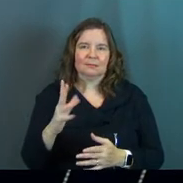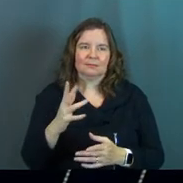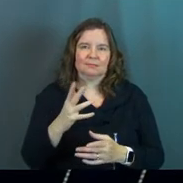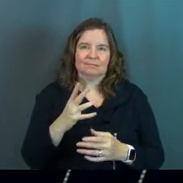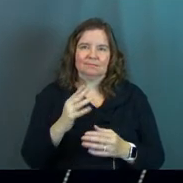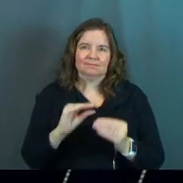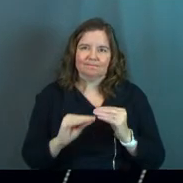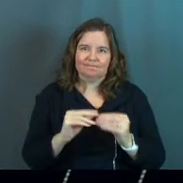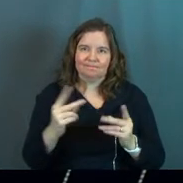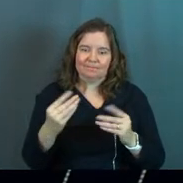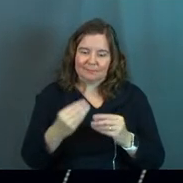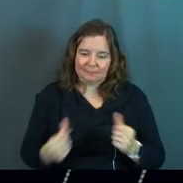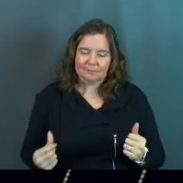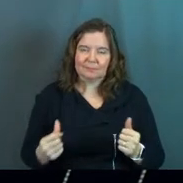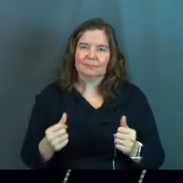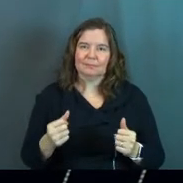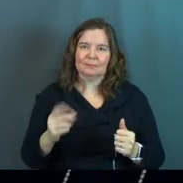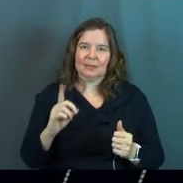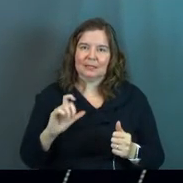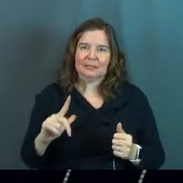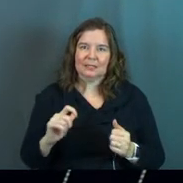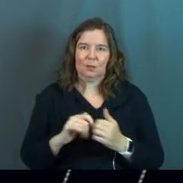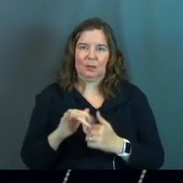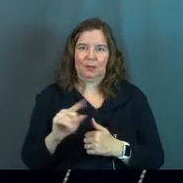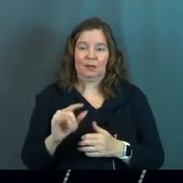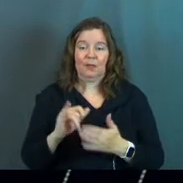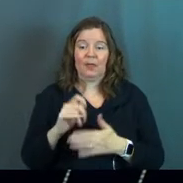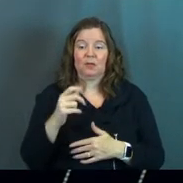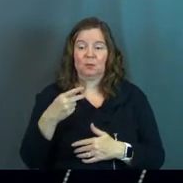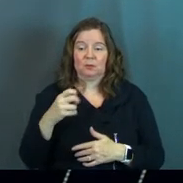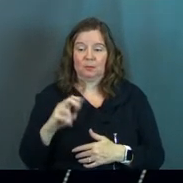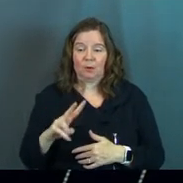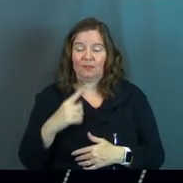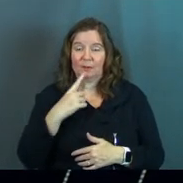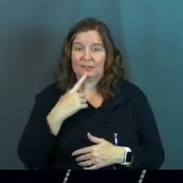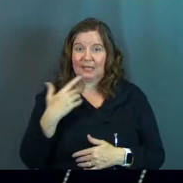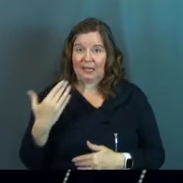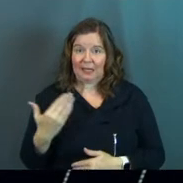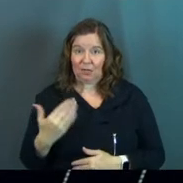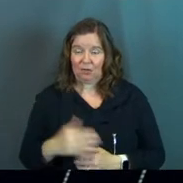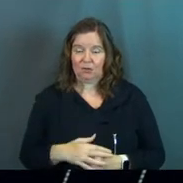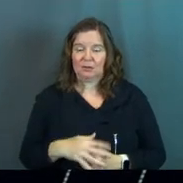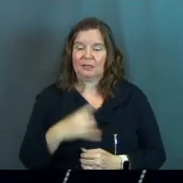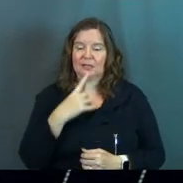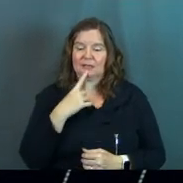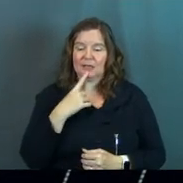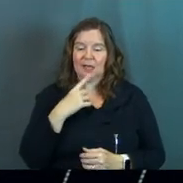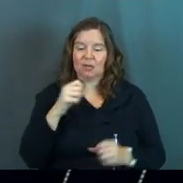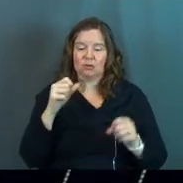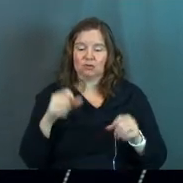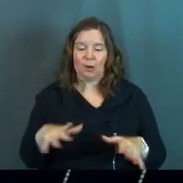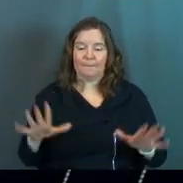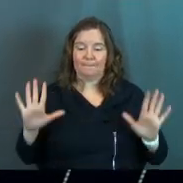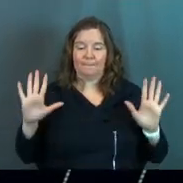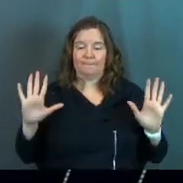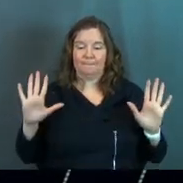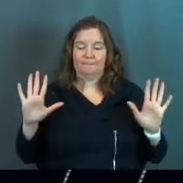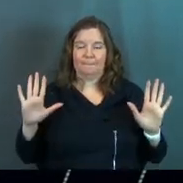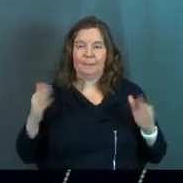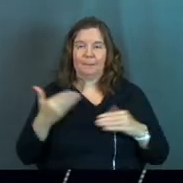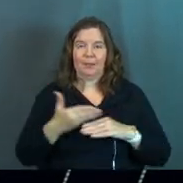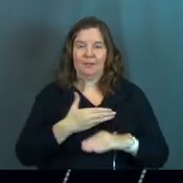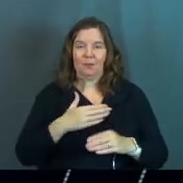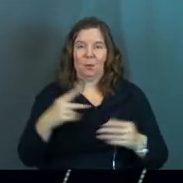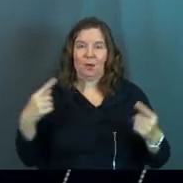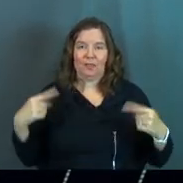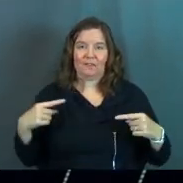basically. Deal with it. And that's what the proverb is saying here. It's saying drop the matter before the